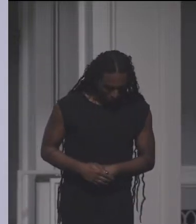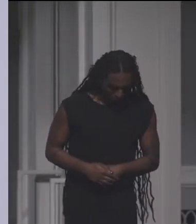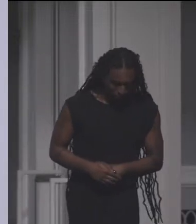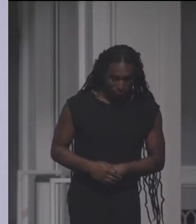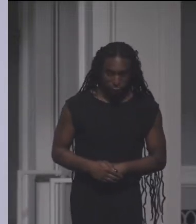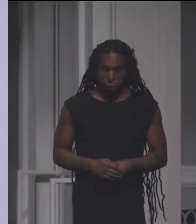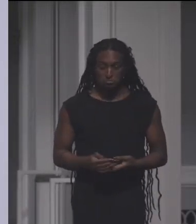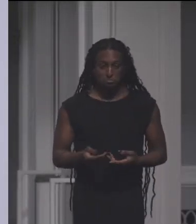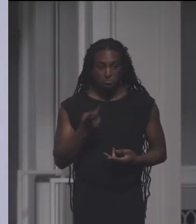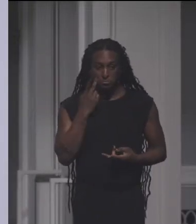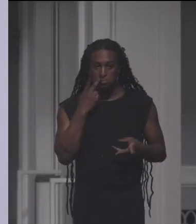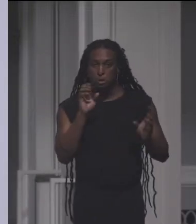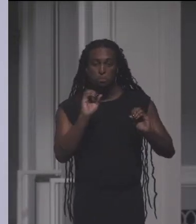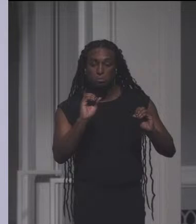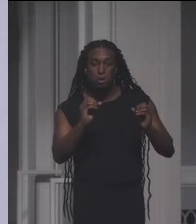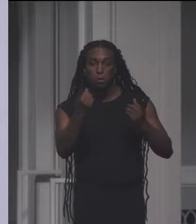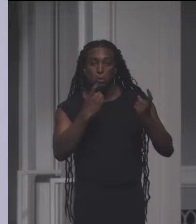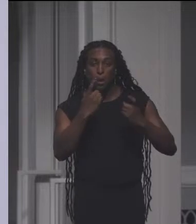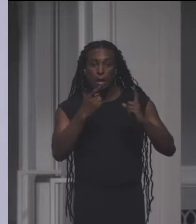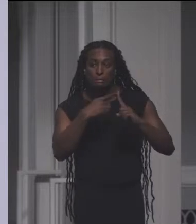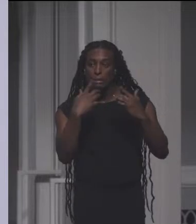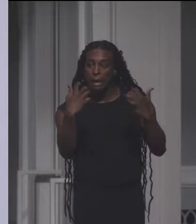I'm not seeing any questions.